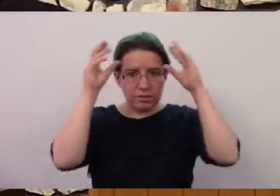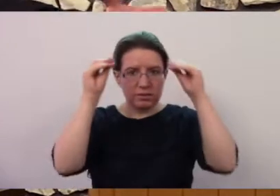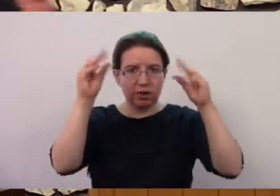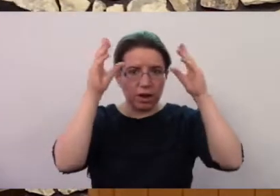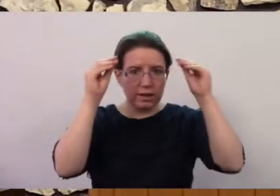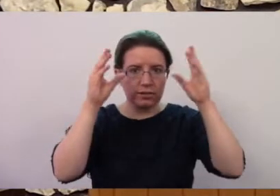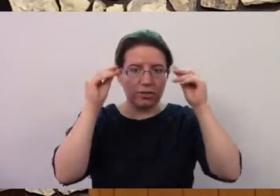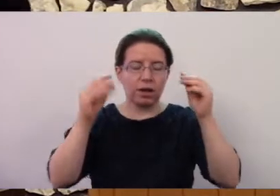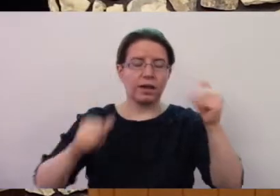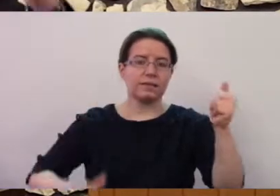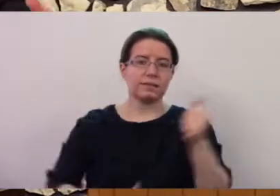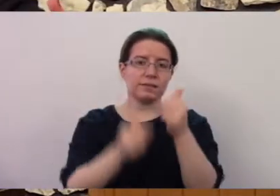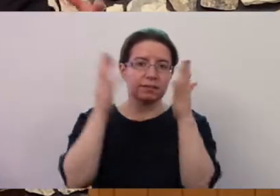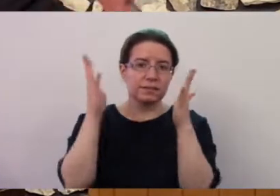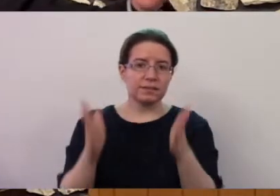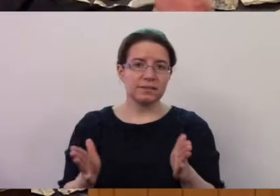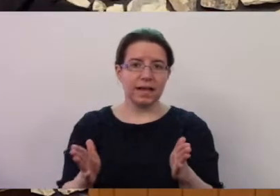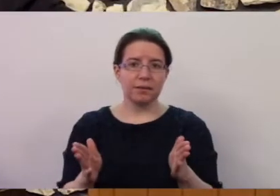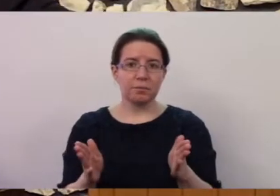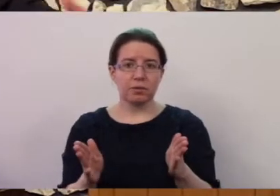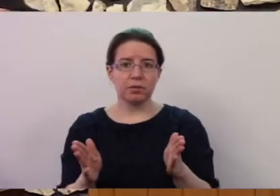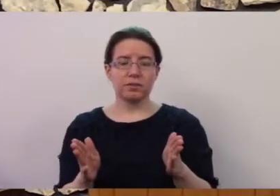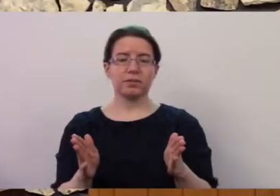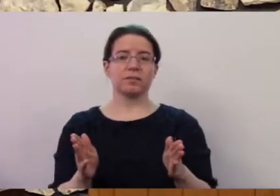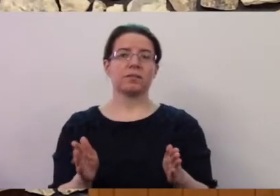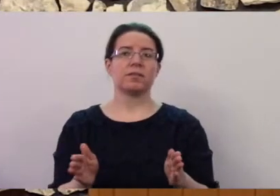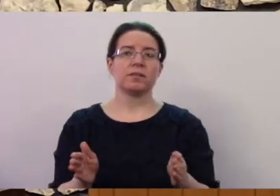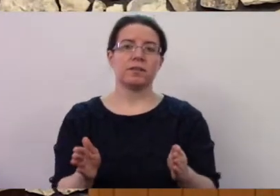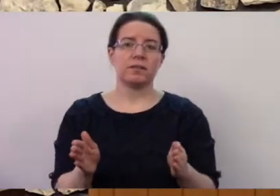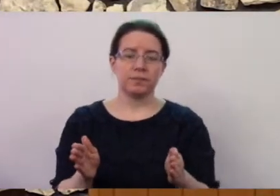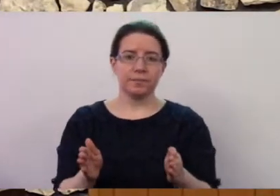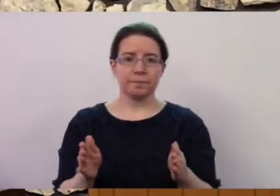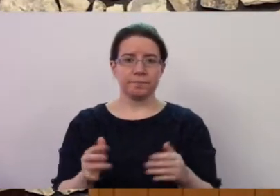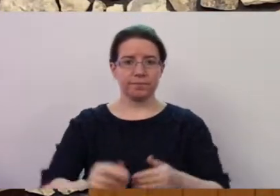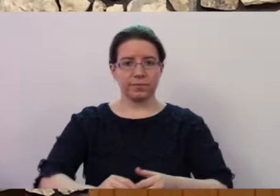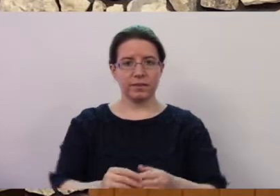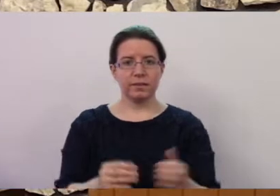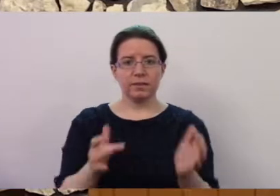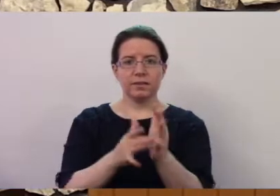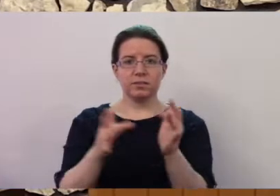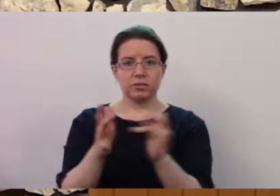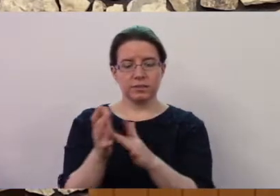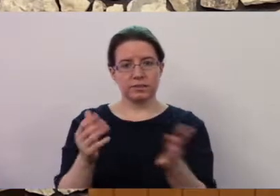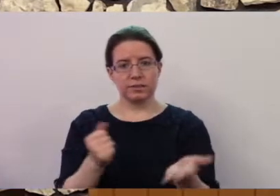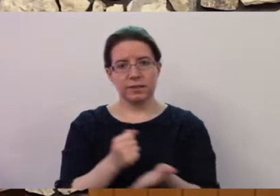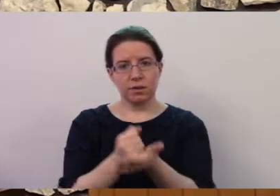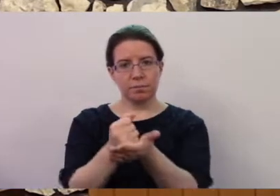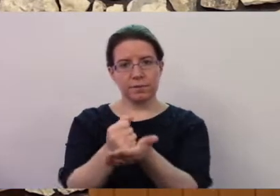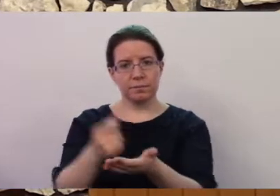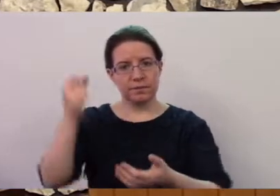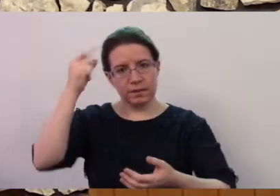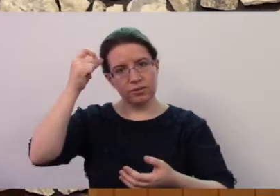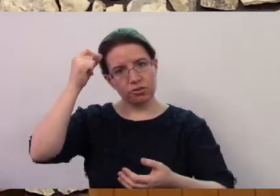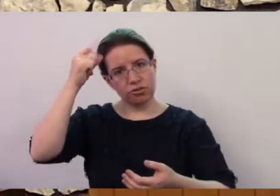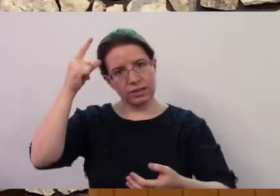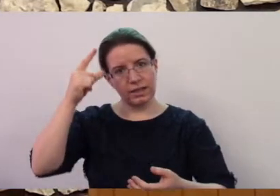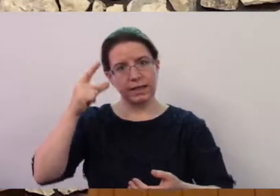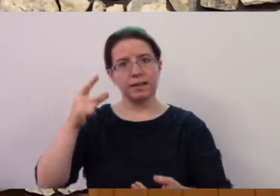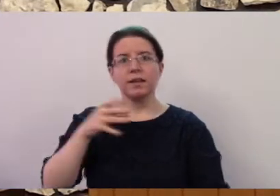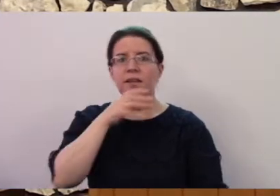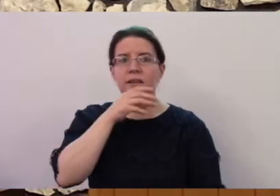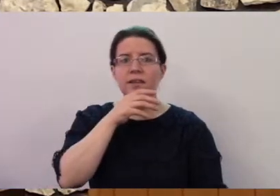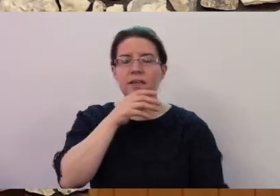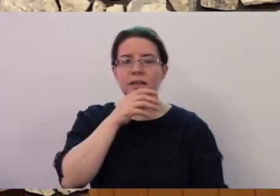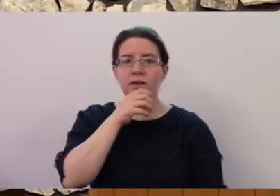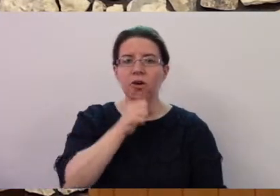Old Testament prophets and the Psalms and all of the things in the Old Testament that were written concerning him. He opened their understanding.